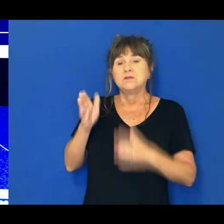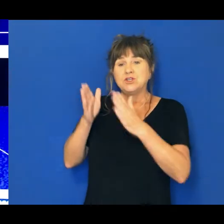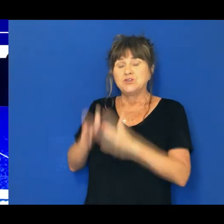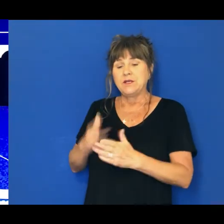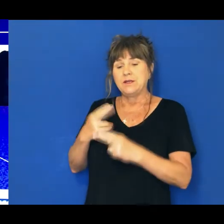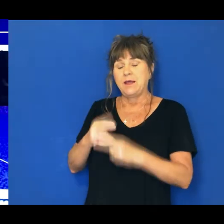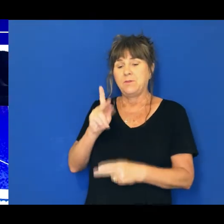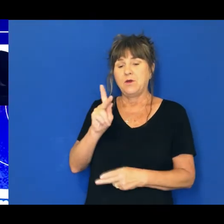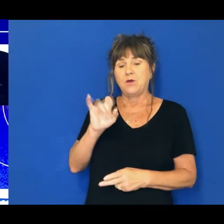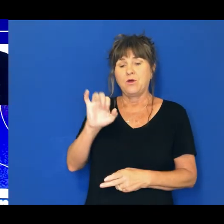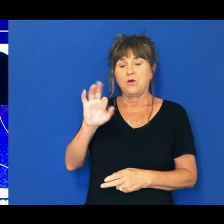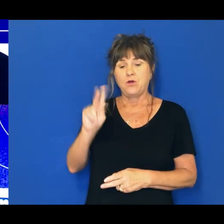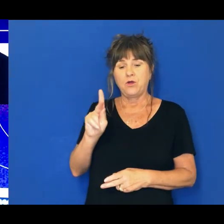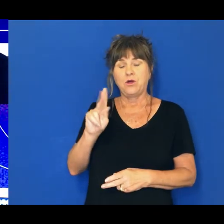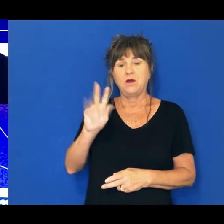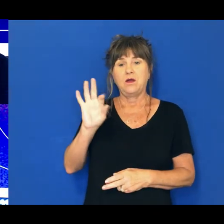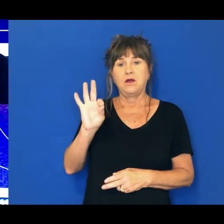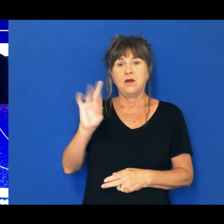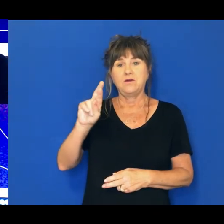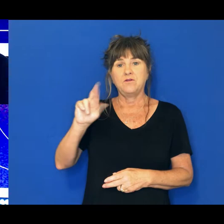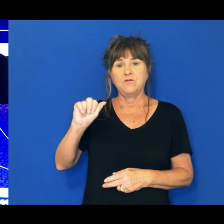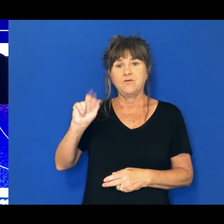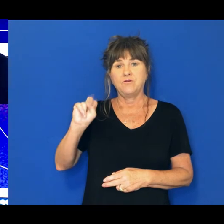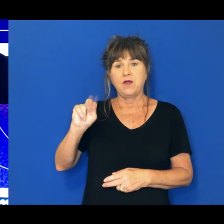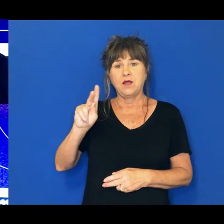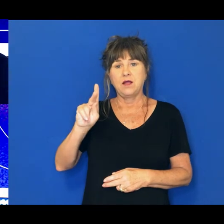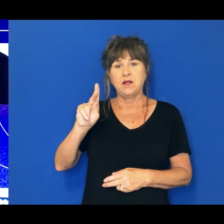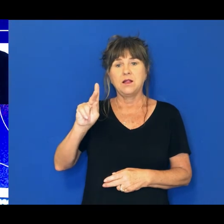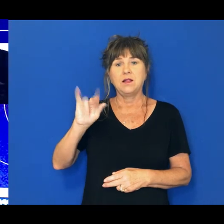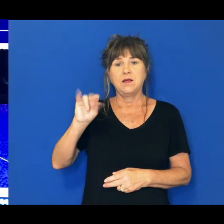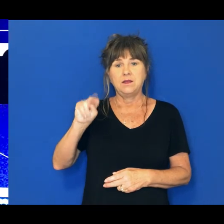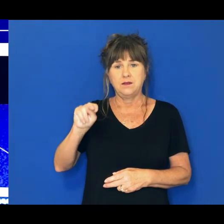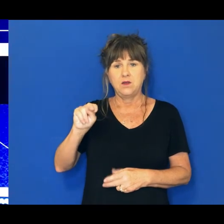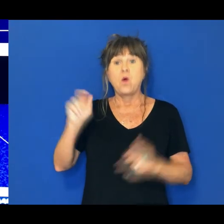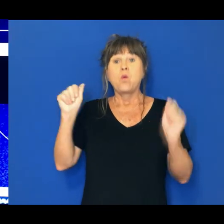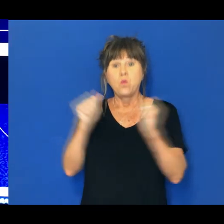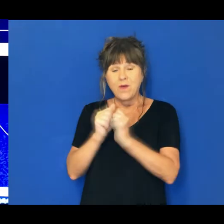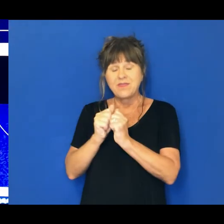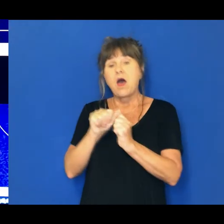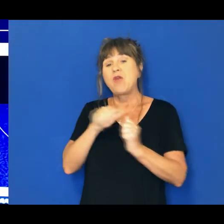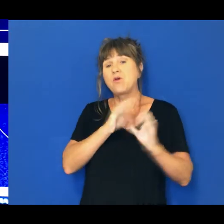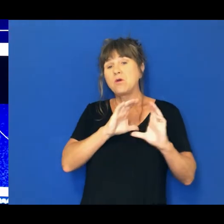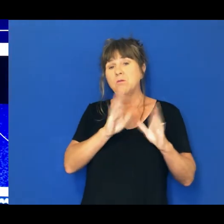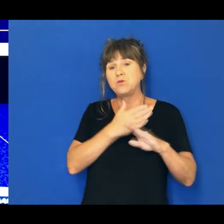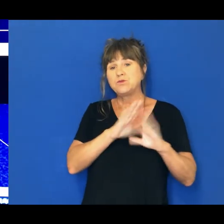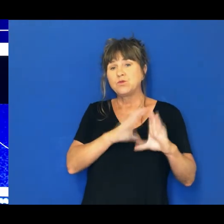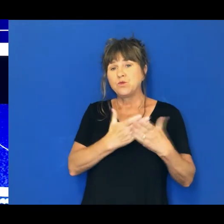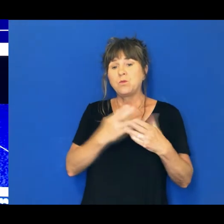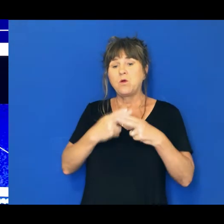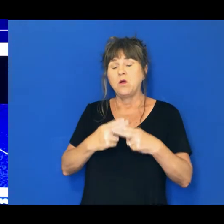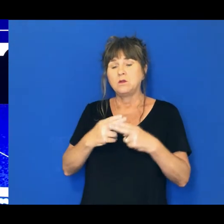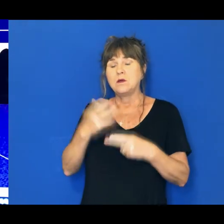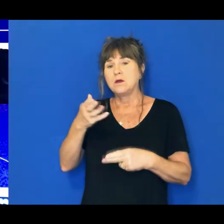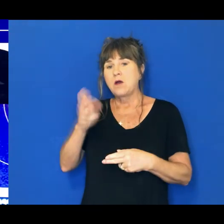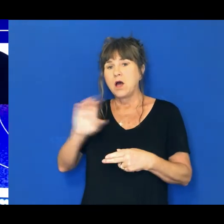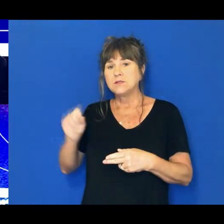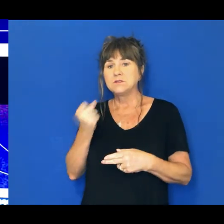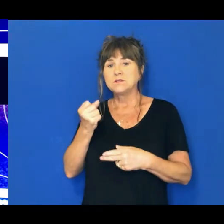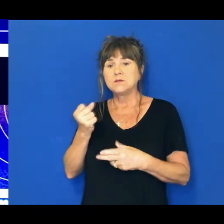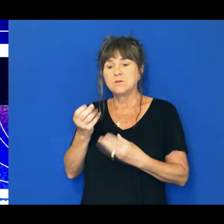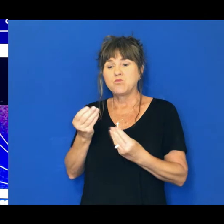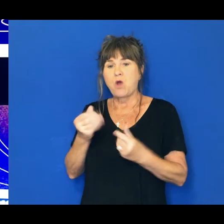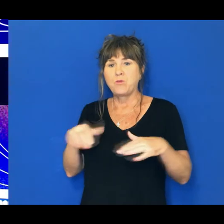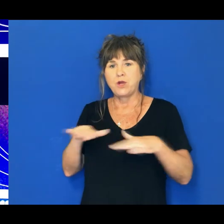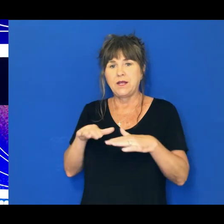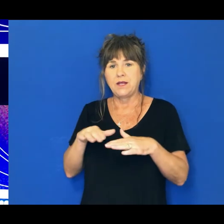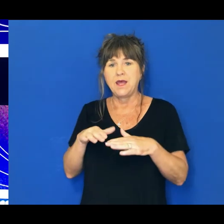gospel choir, God's Property, and released a song called Stomp. How many remember Stomp? Yeah,